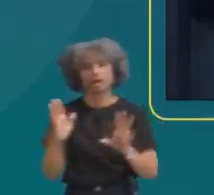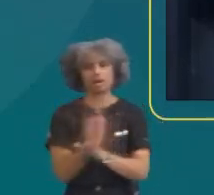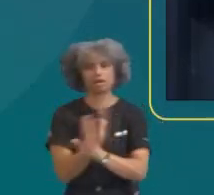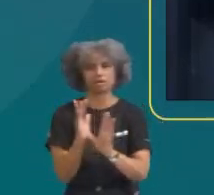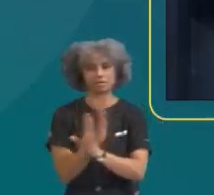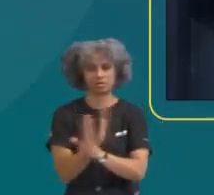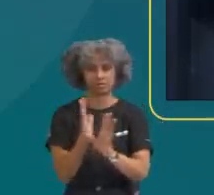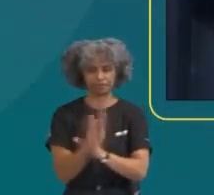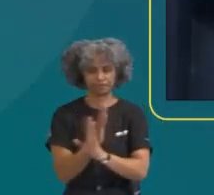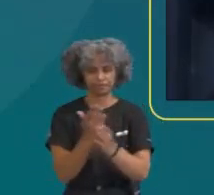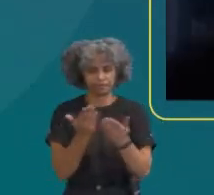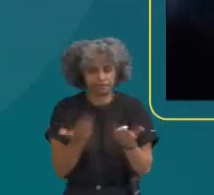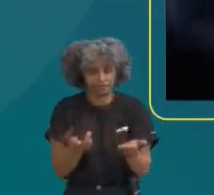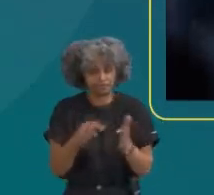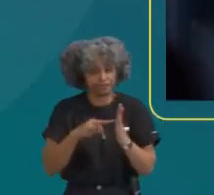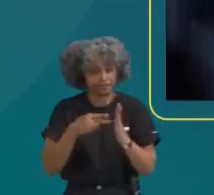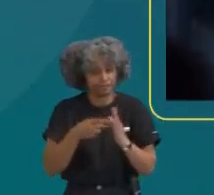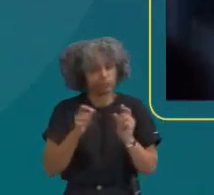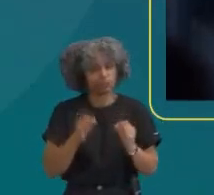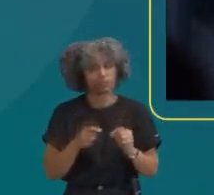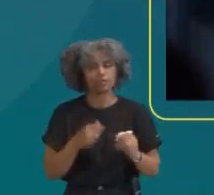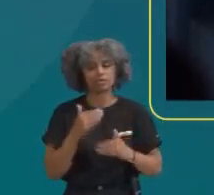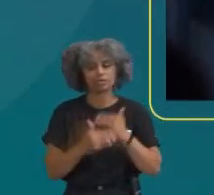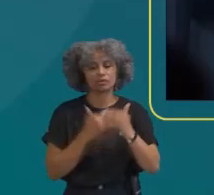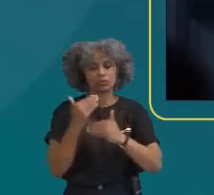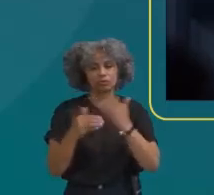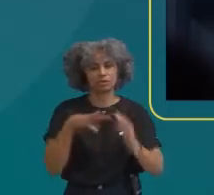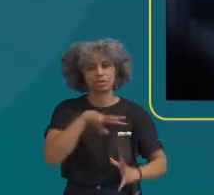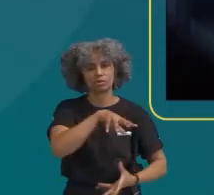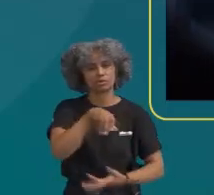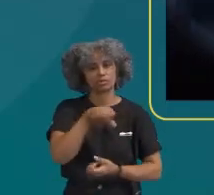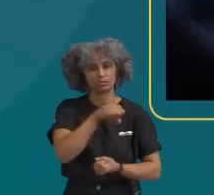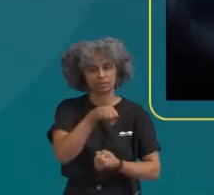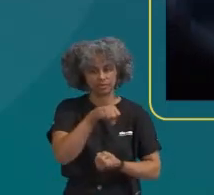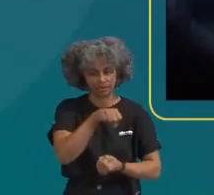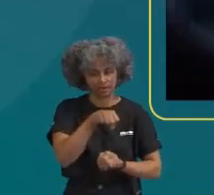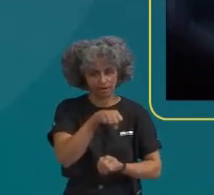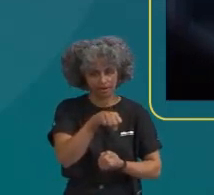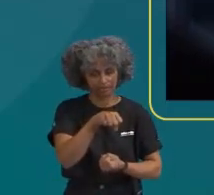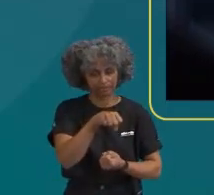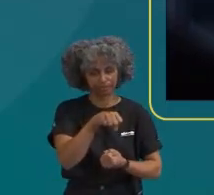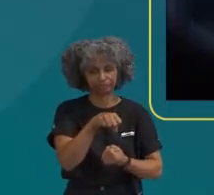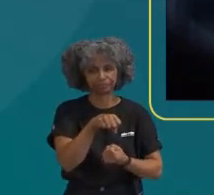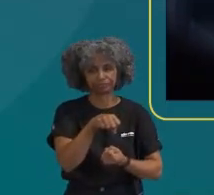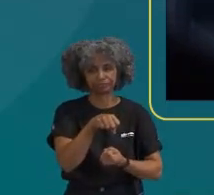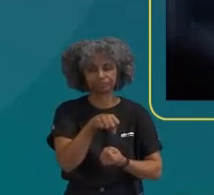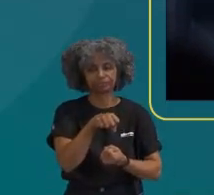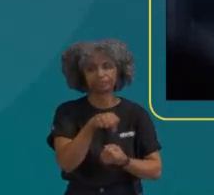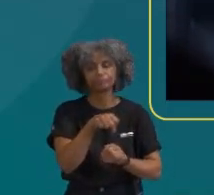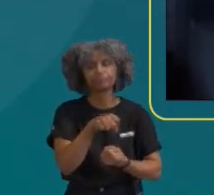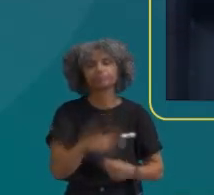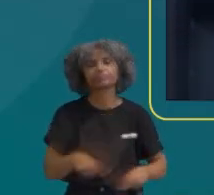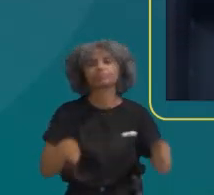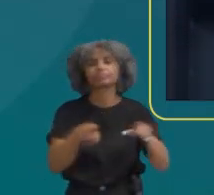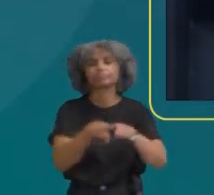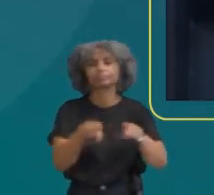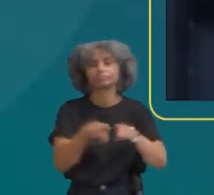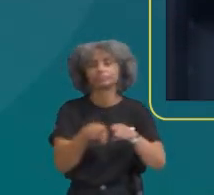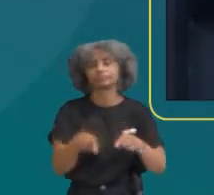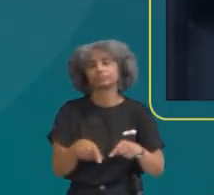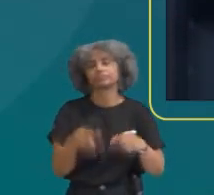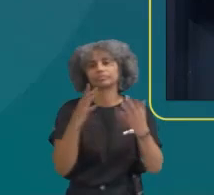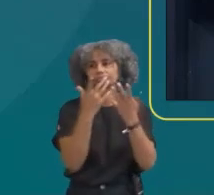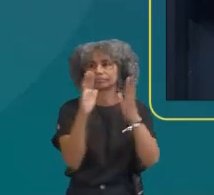sustainable development and balanced development that are focused on nature-based solutions and ecosystems-based adaptation. The thirdly